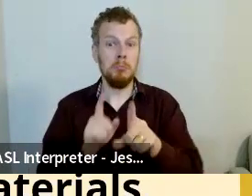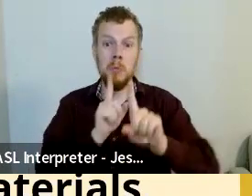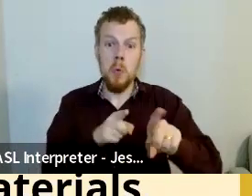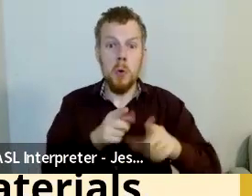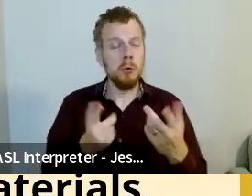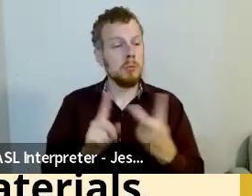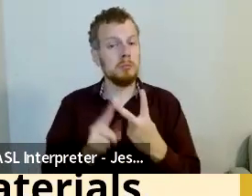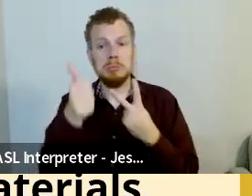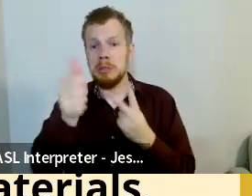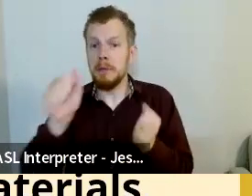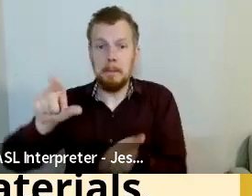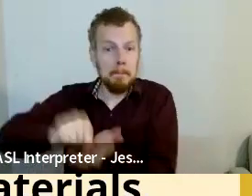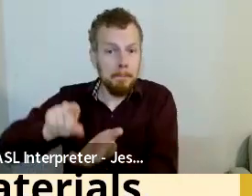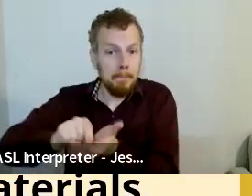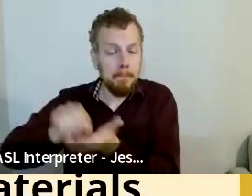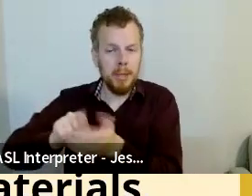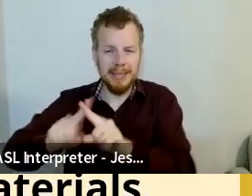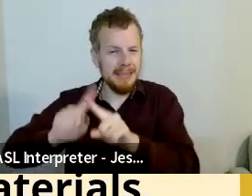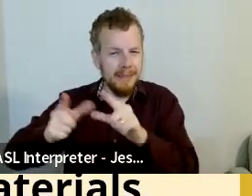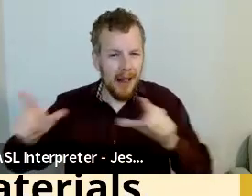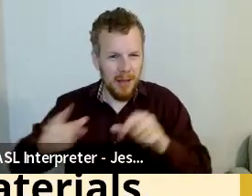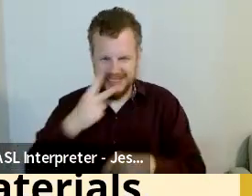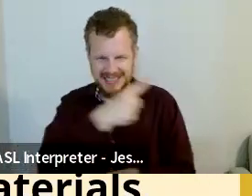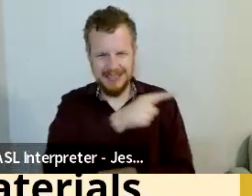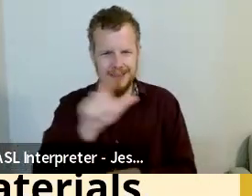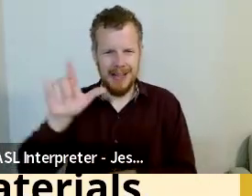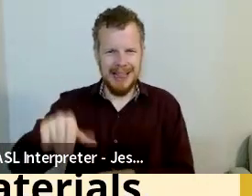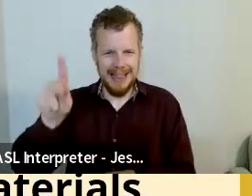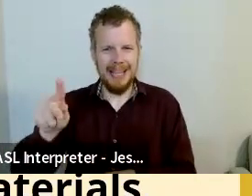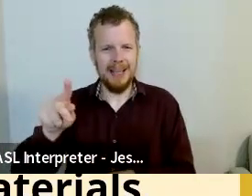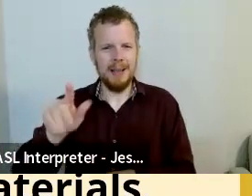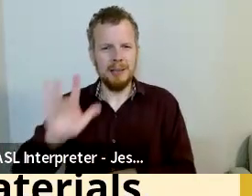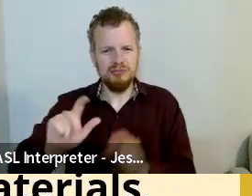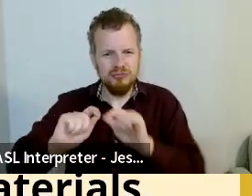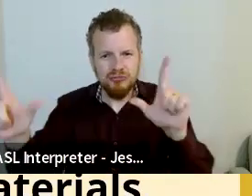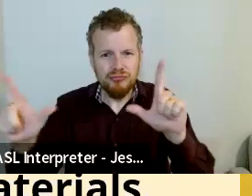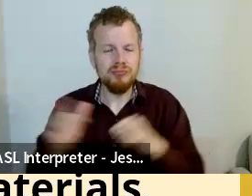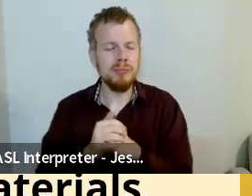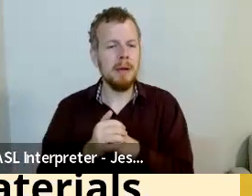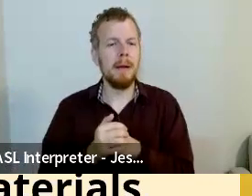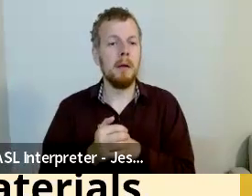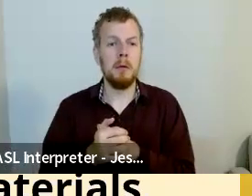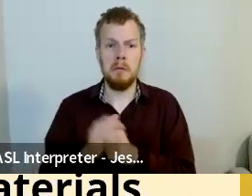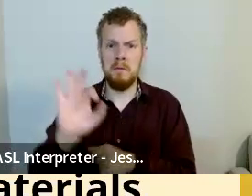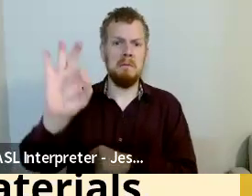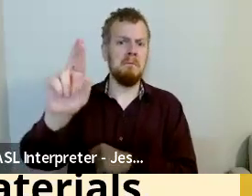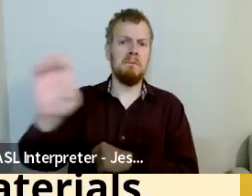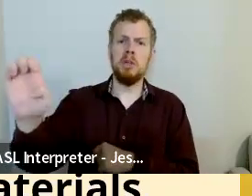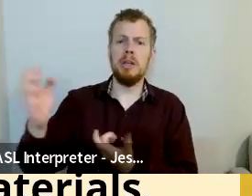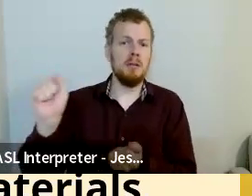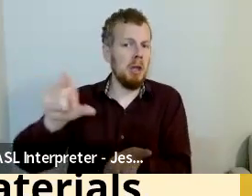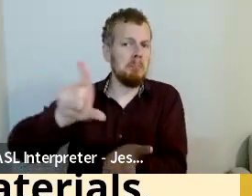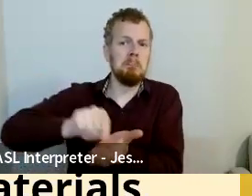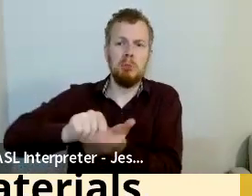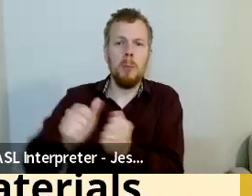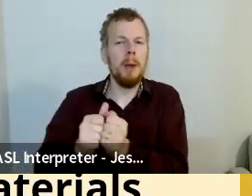of our materials in multiple languages at the bit.ly link that you see attached to our summer newsletter. They are free and they will be printed in